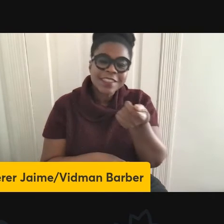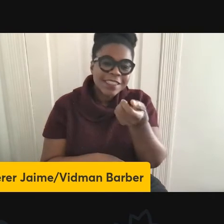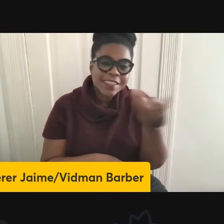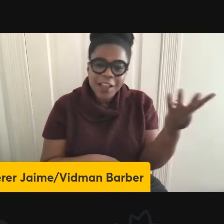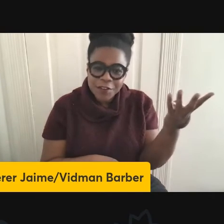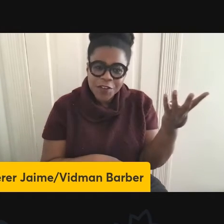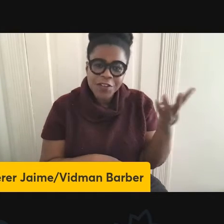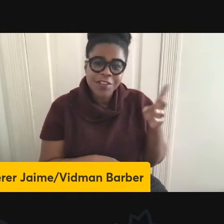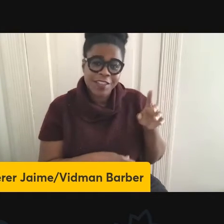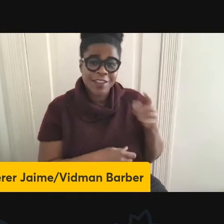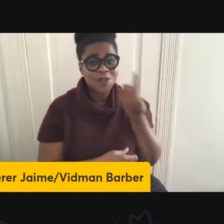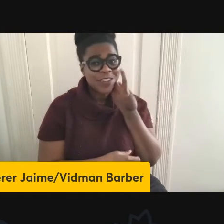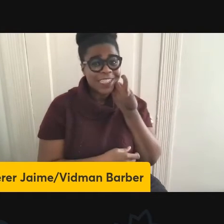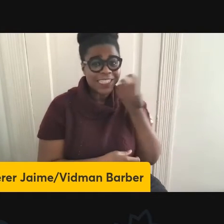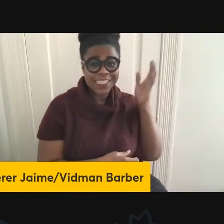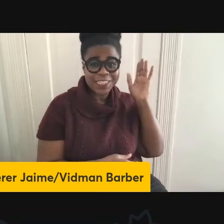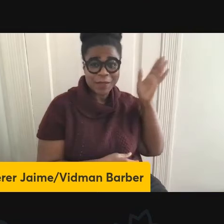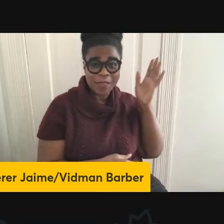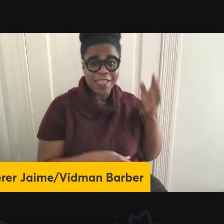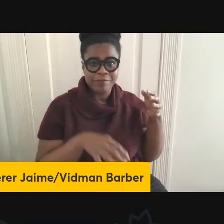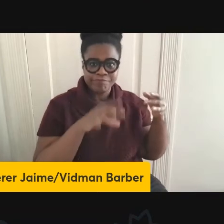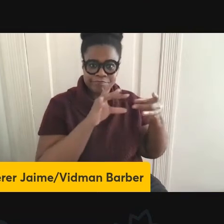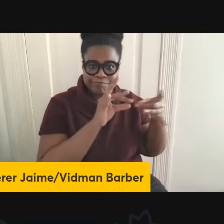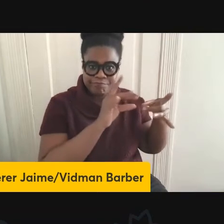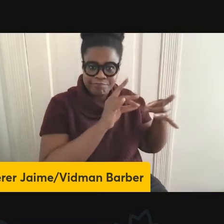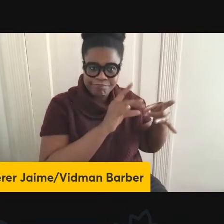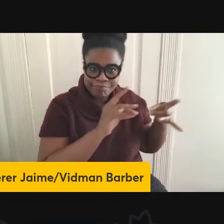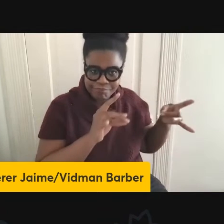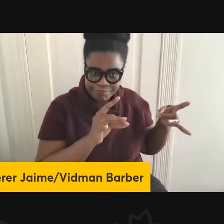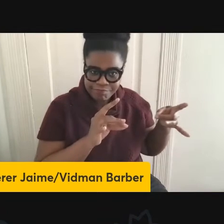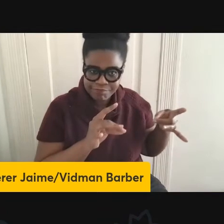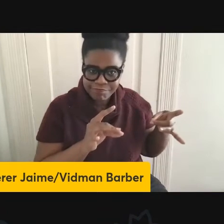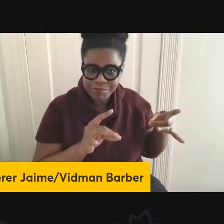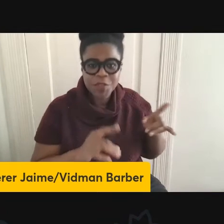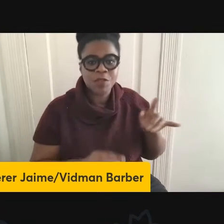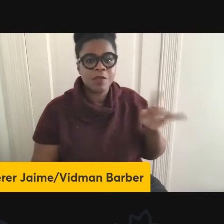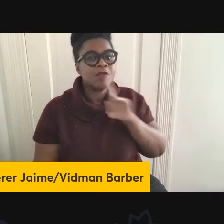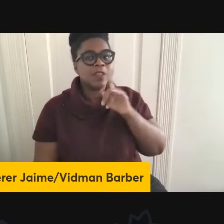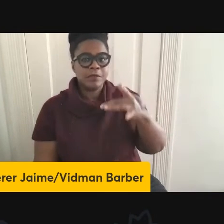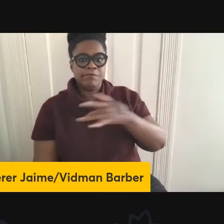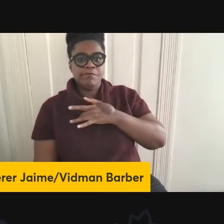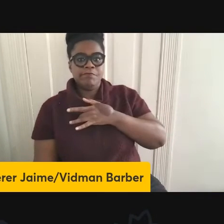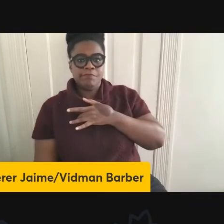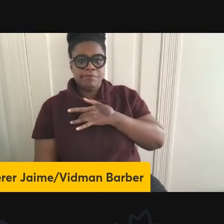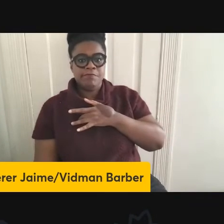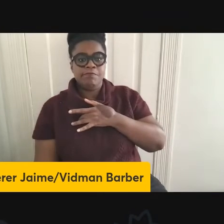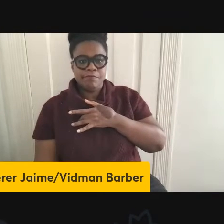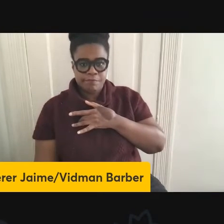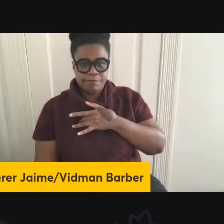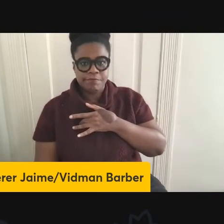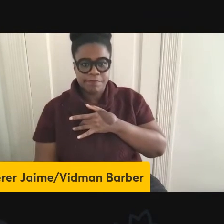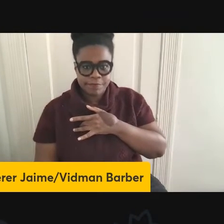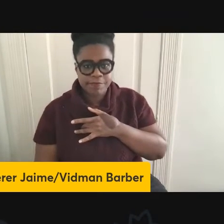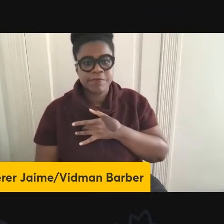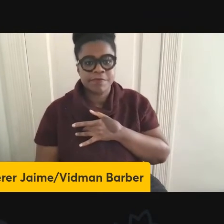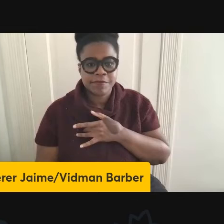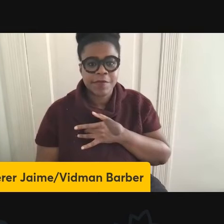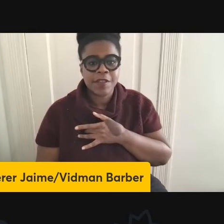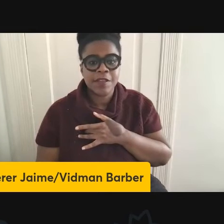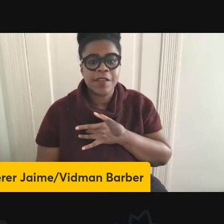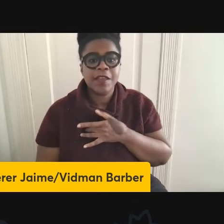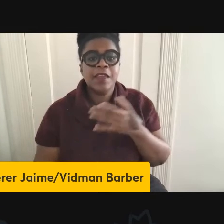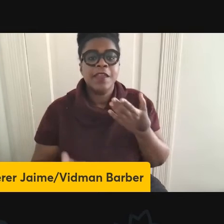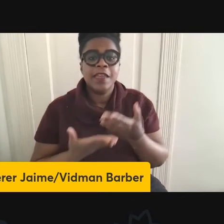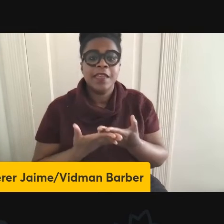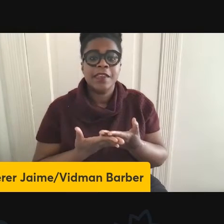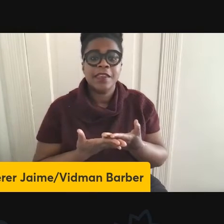Dr. Alexander said that really resonated, and things that I